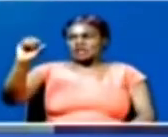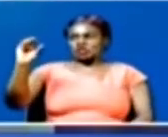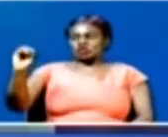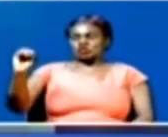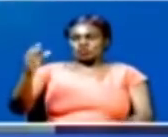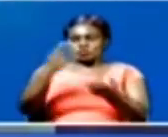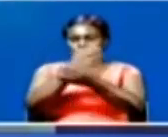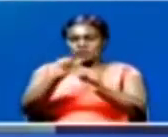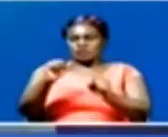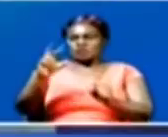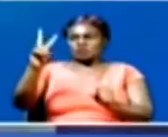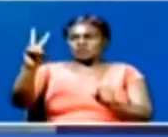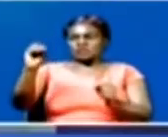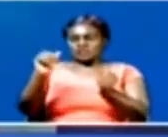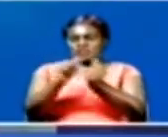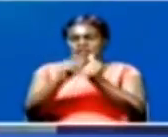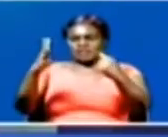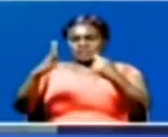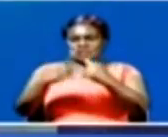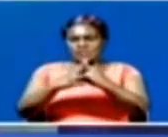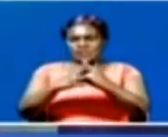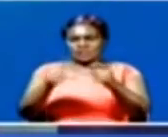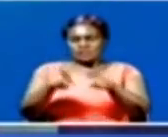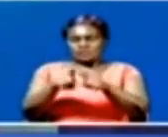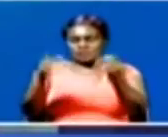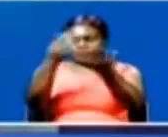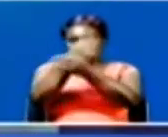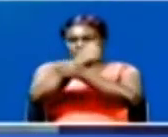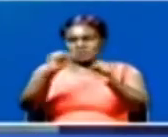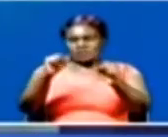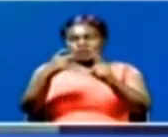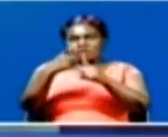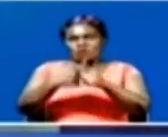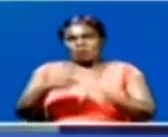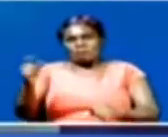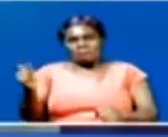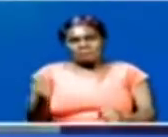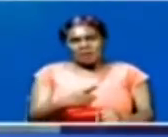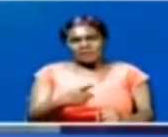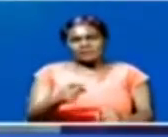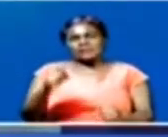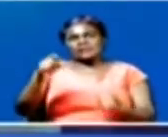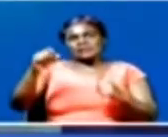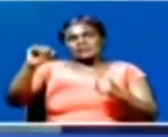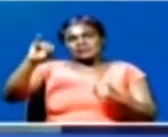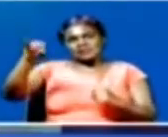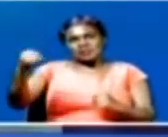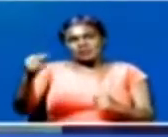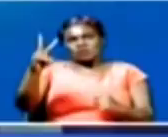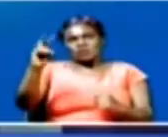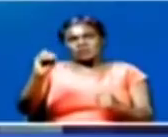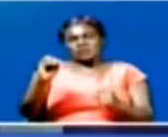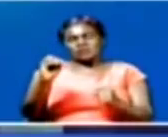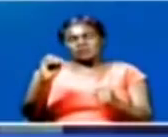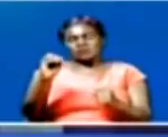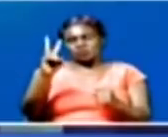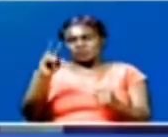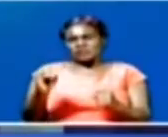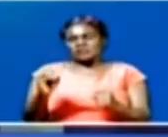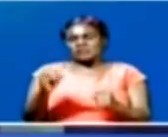in 2019 and become ISO president effective January 2020 for a two-year term.